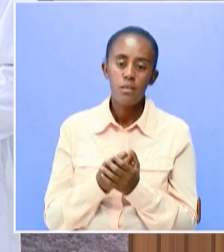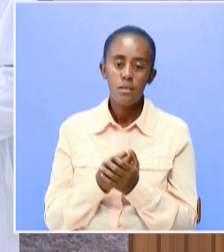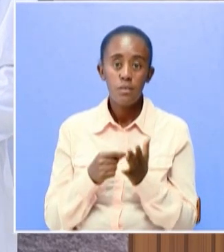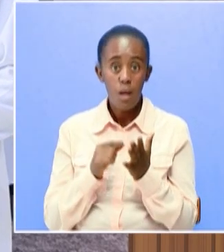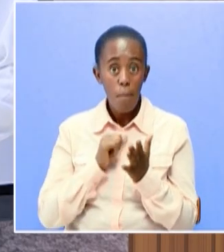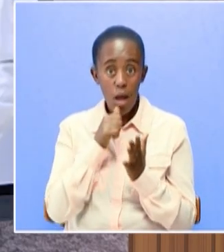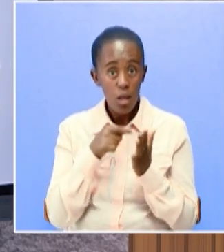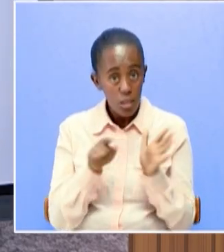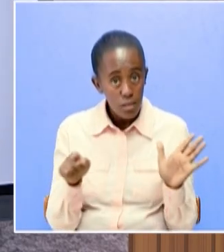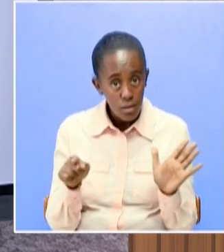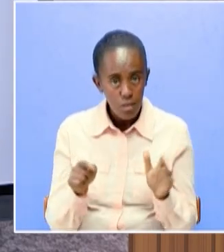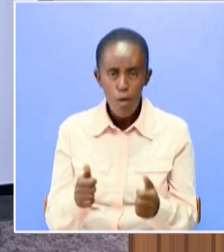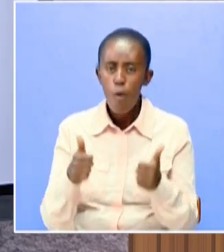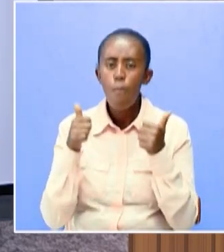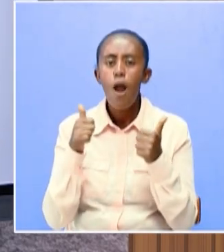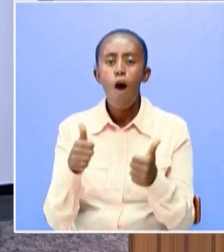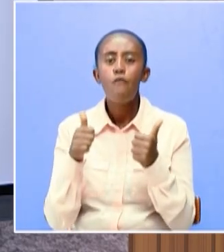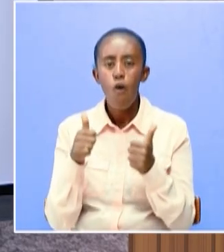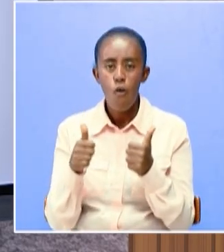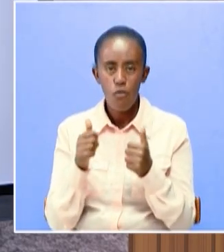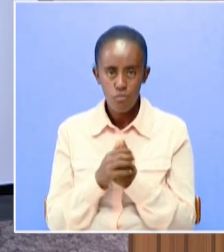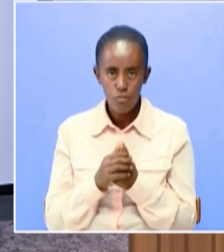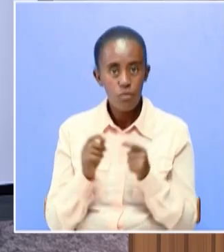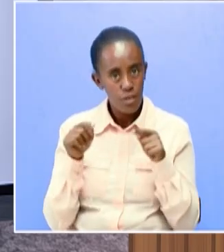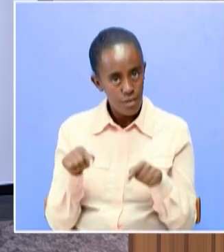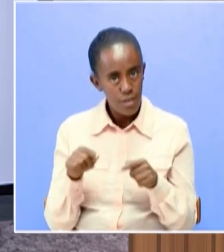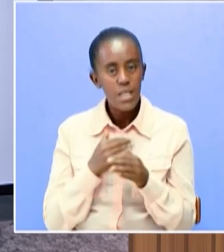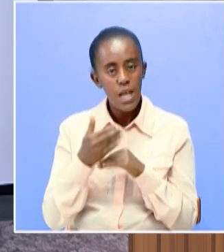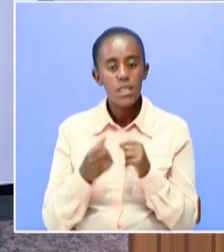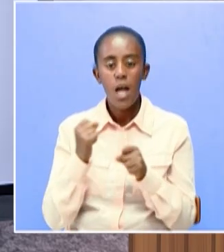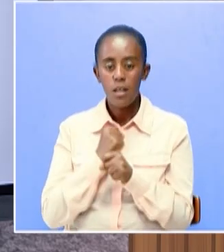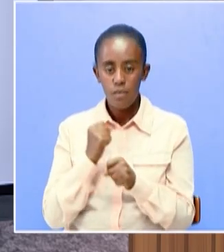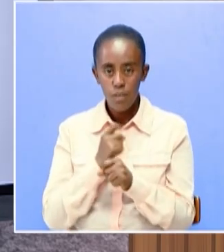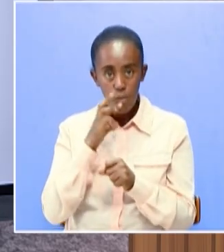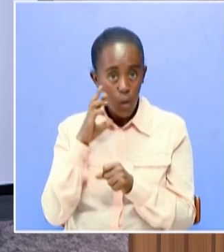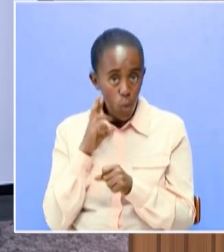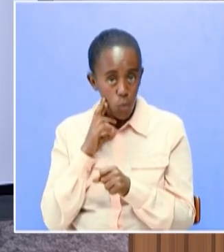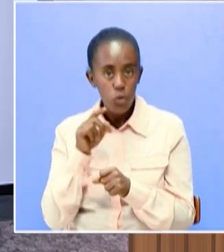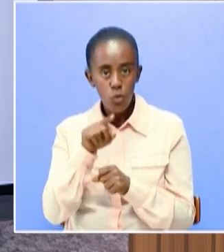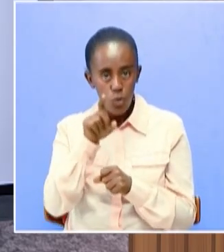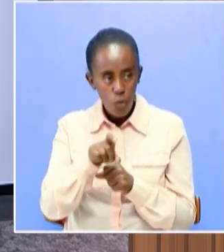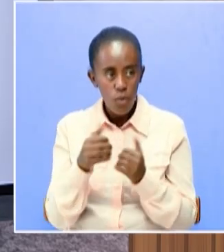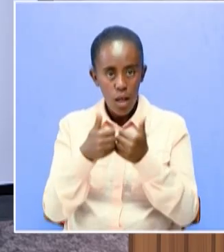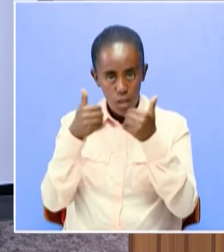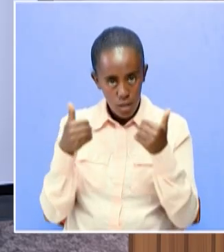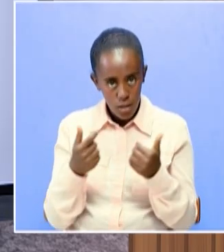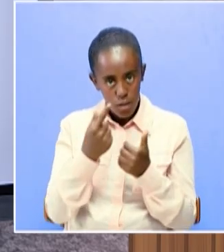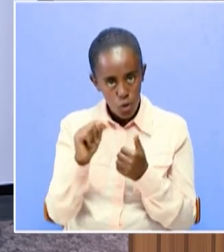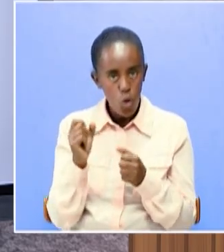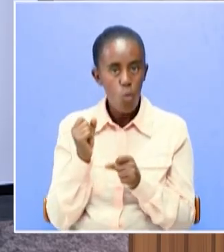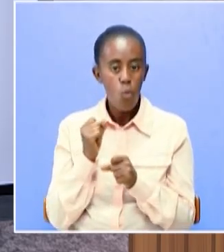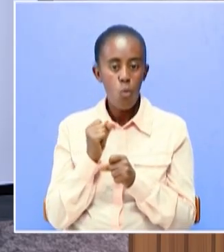clear? Bravo. Now it is time to do the next activity because you have to identify the